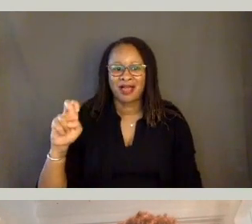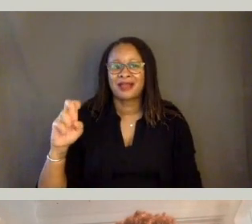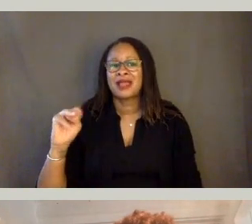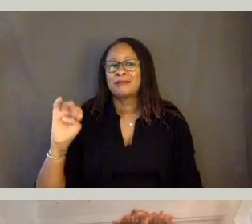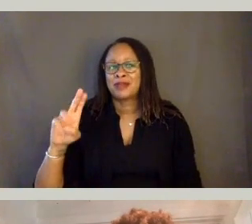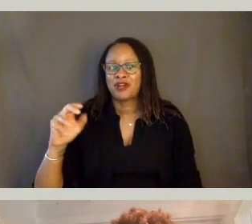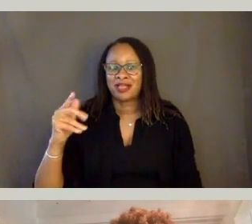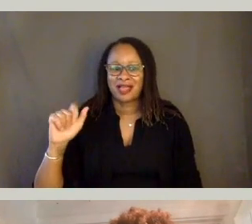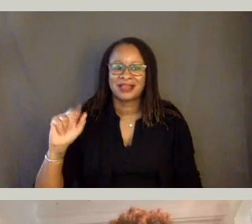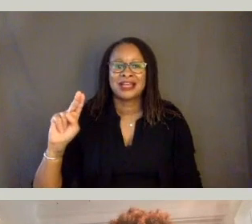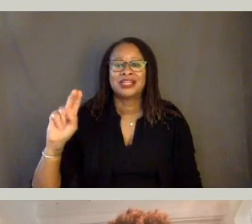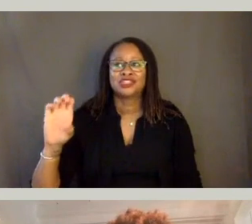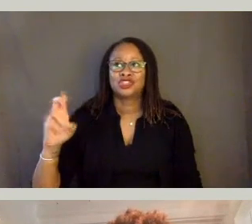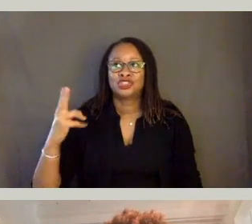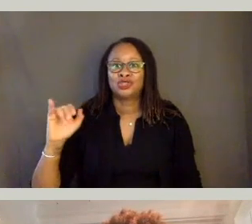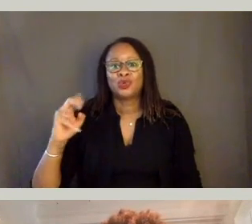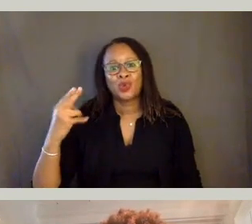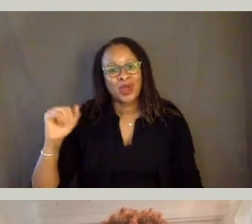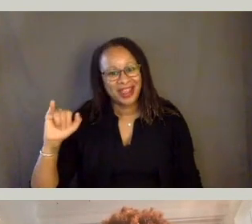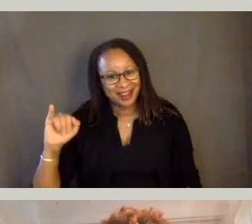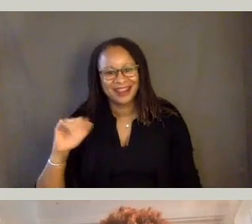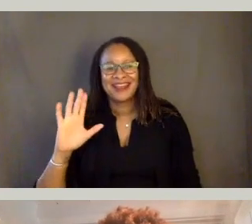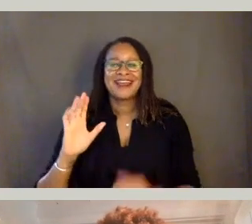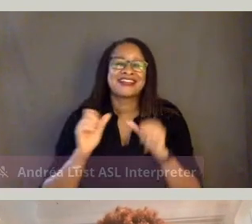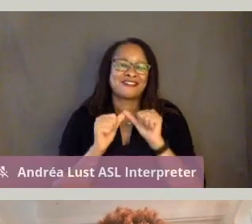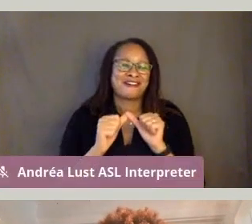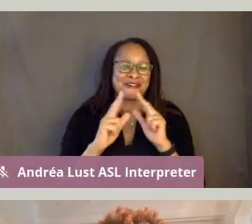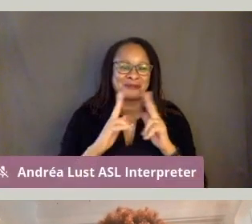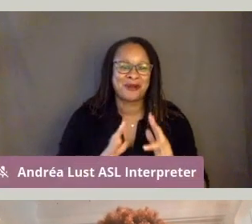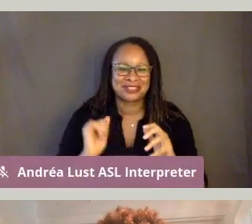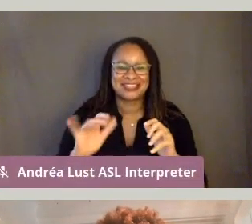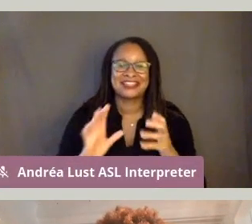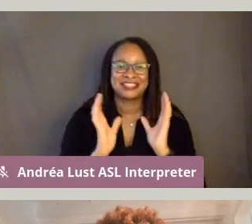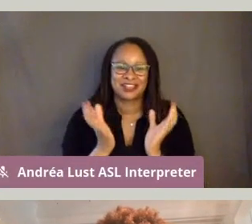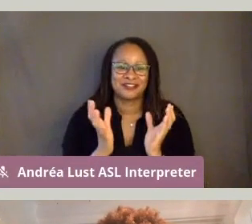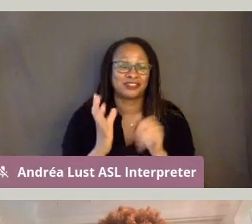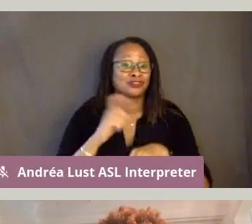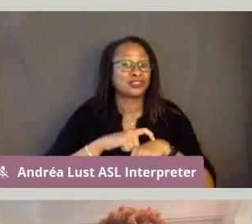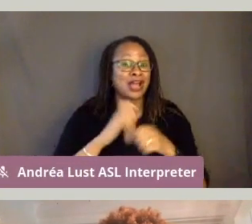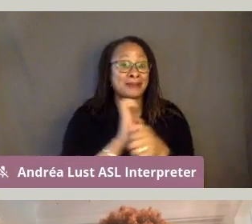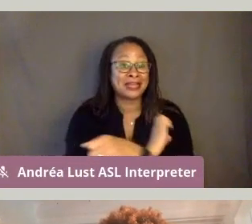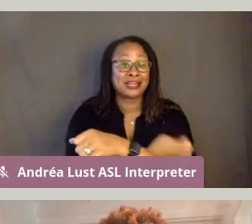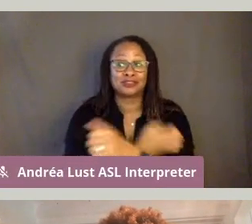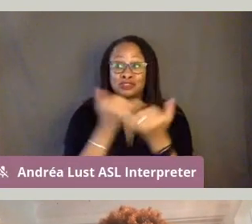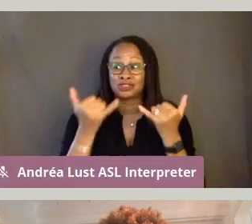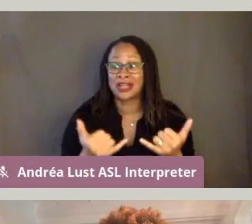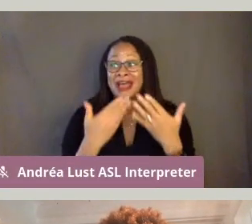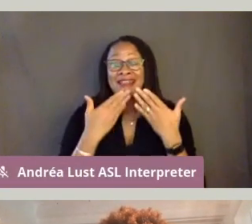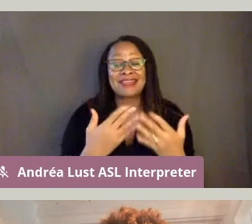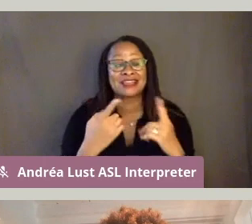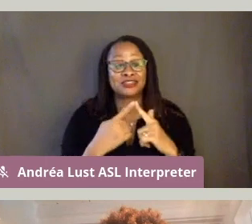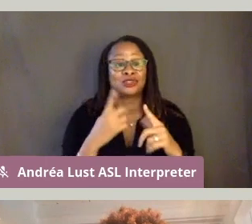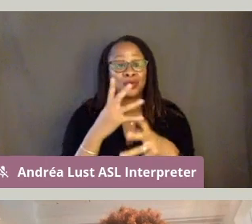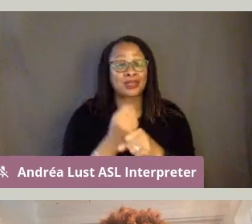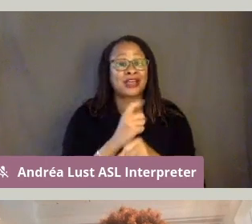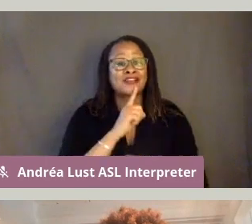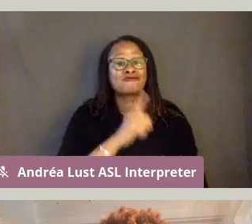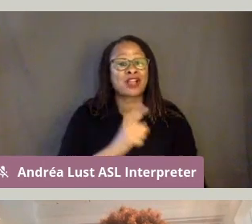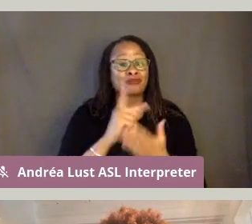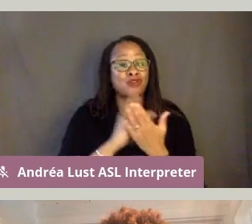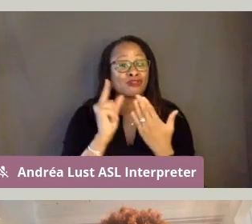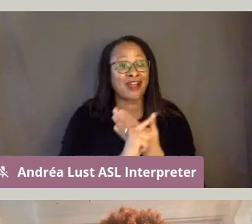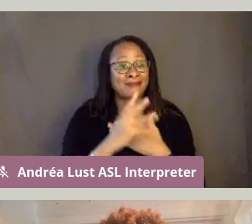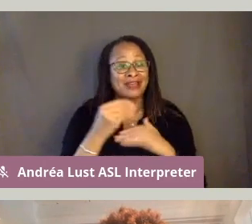Chi-hui. Thanks for your ongoing partnership in these conversations and your time and energy today. Thank you to the Getting Real programming